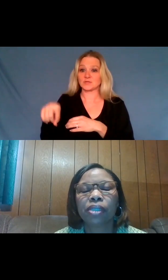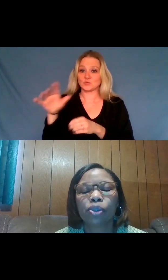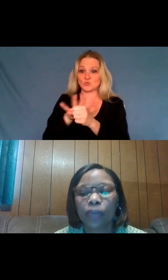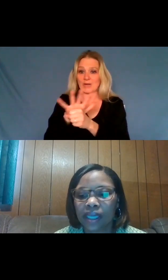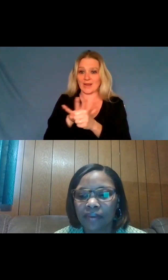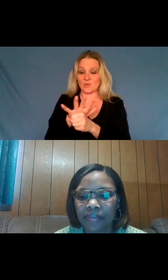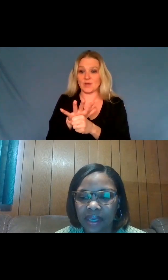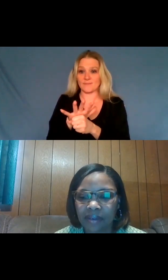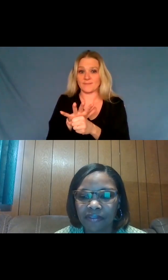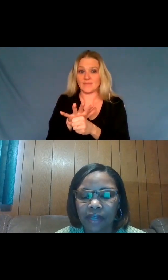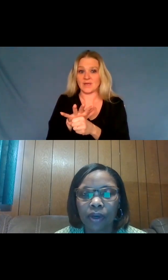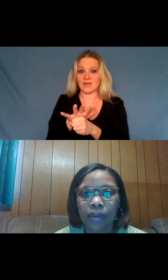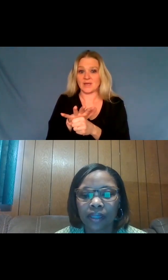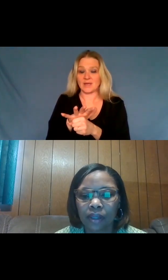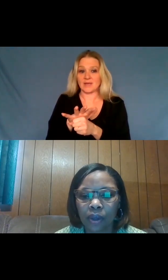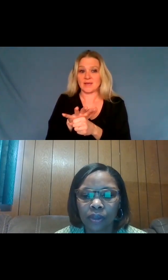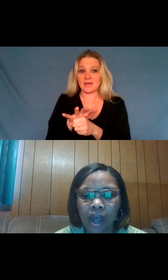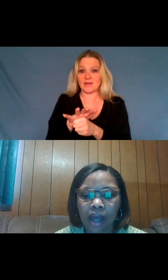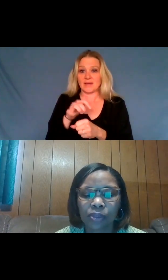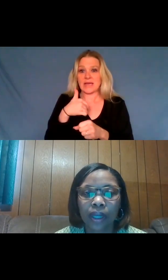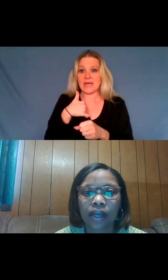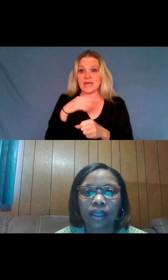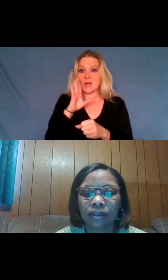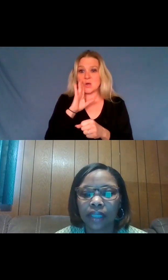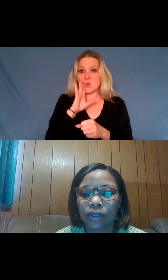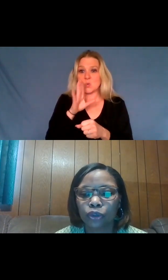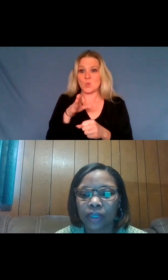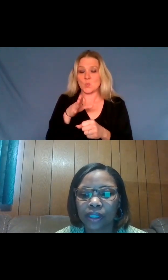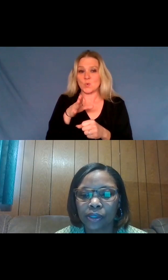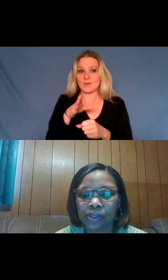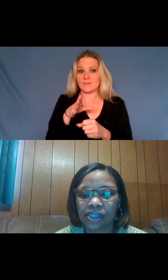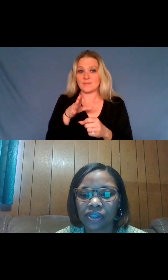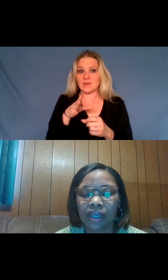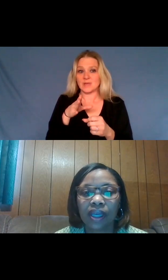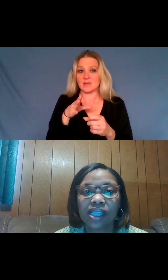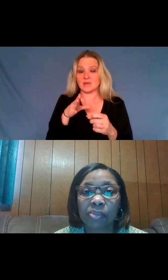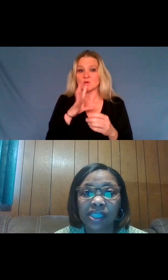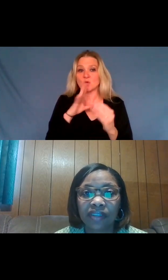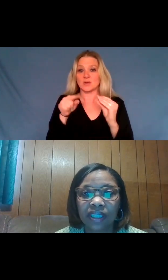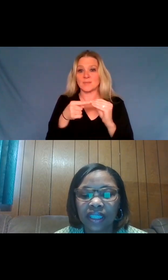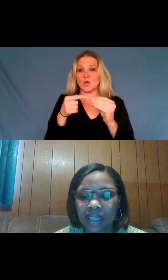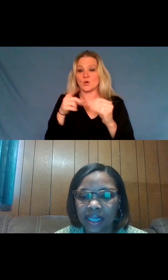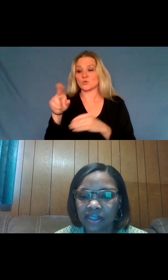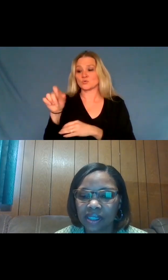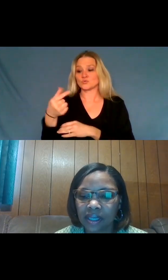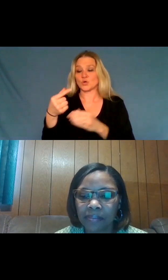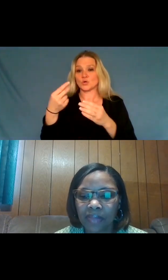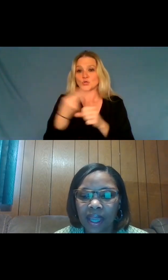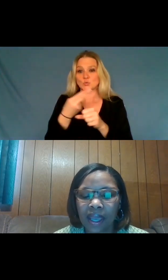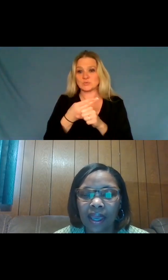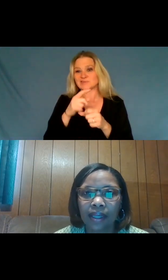differences between federal and local laws regarding legal drug usage, specifically